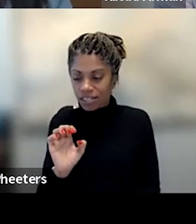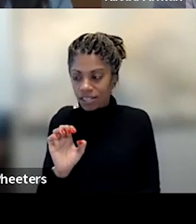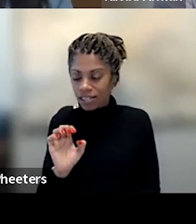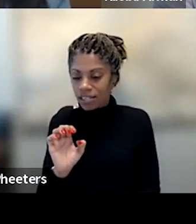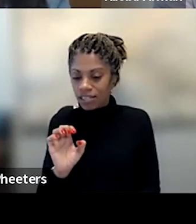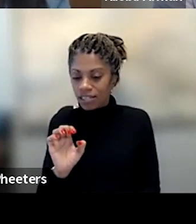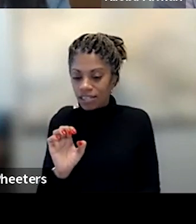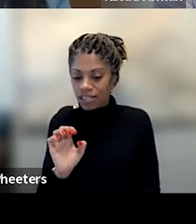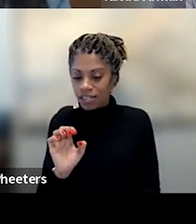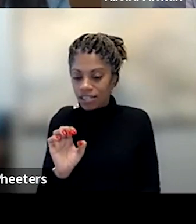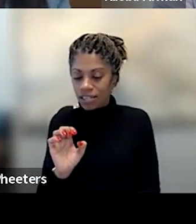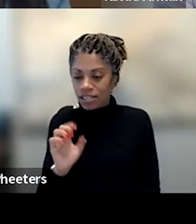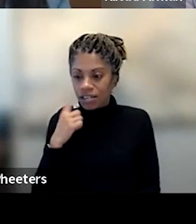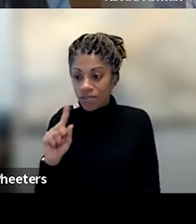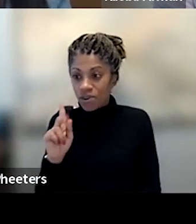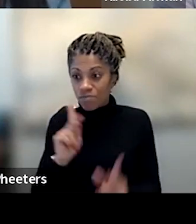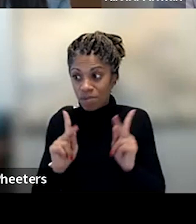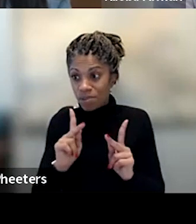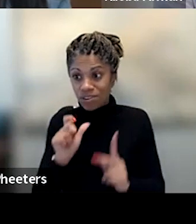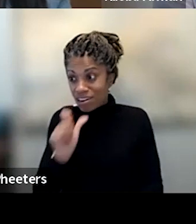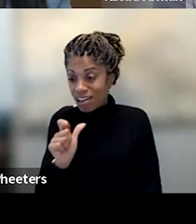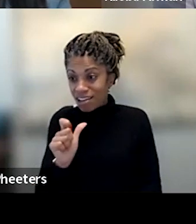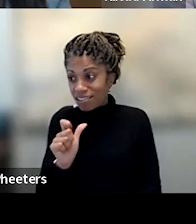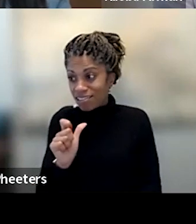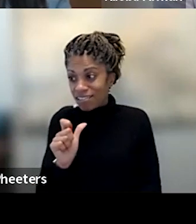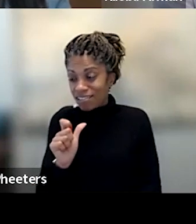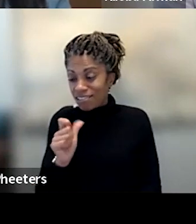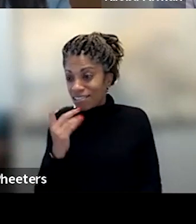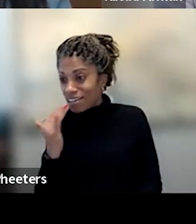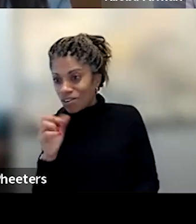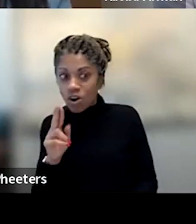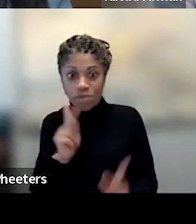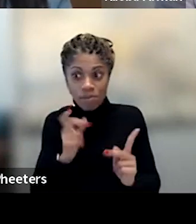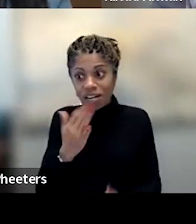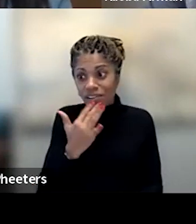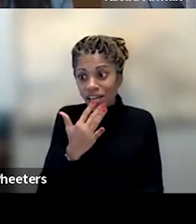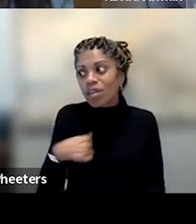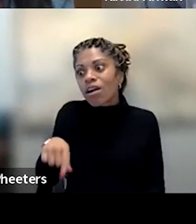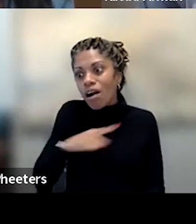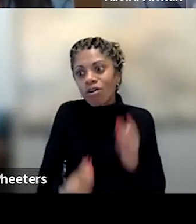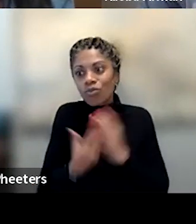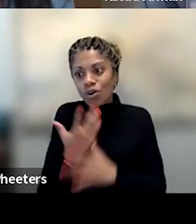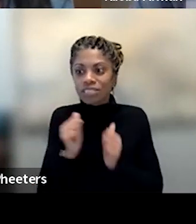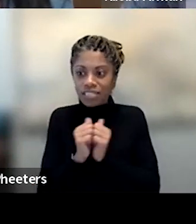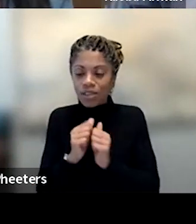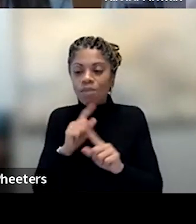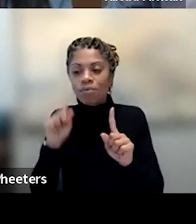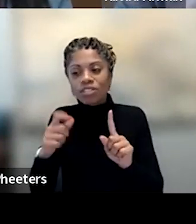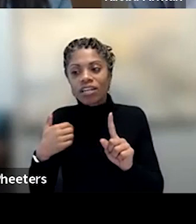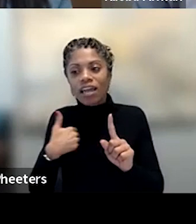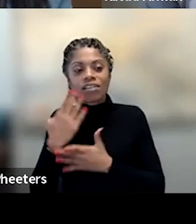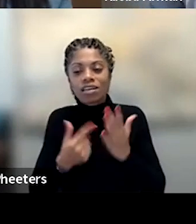and for those of us who are of color, because we all make mistakes, right? We all are learning and growing together, but we need to have a little bit of